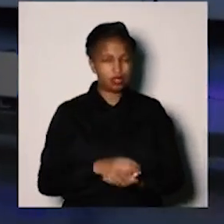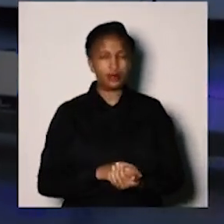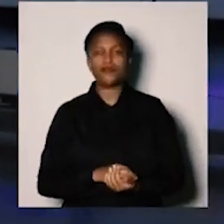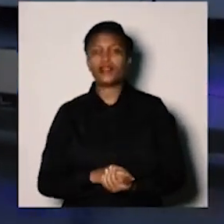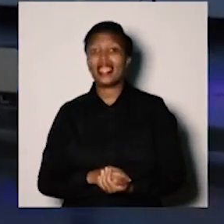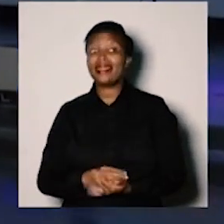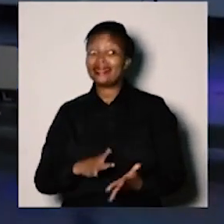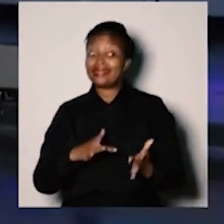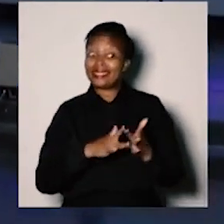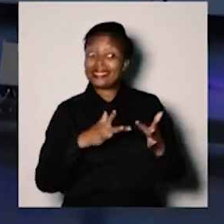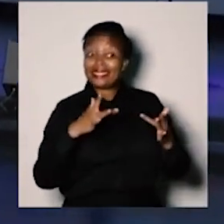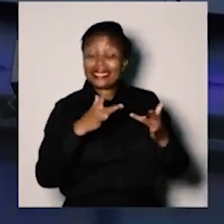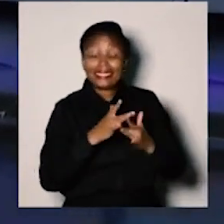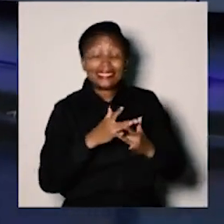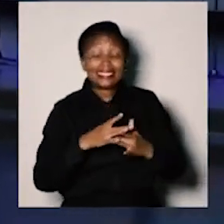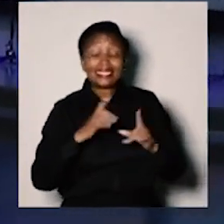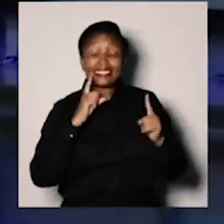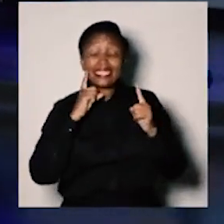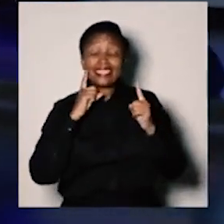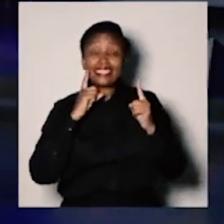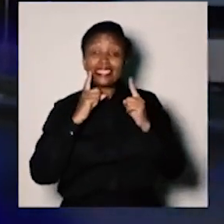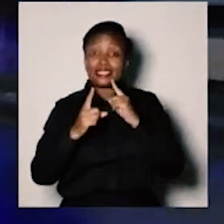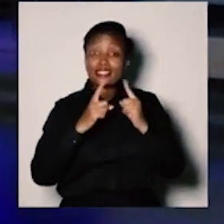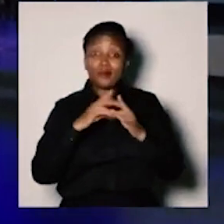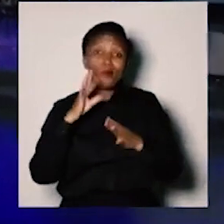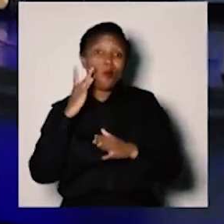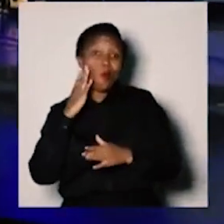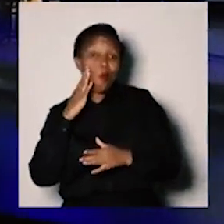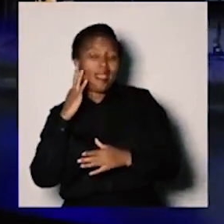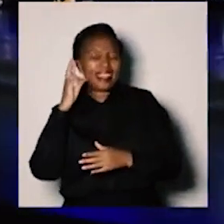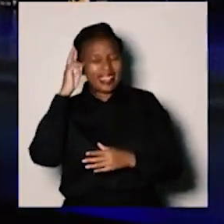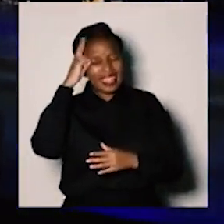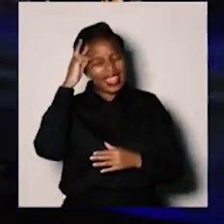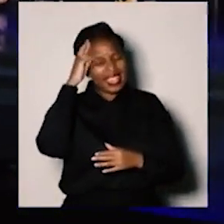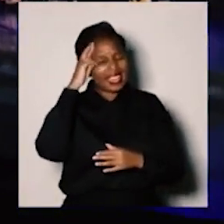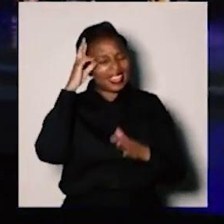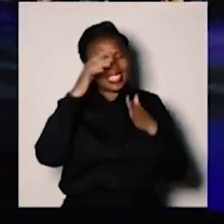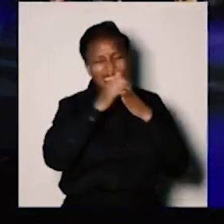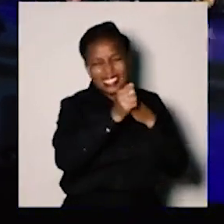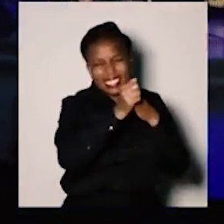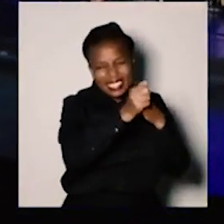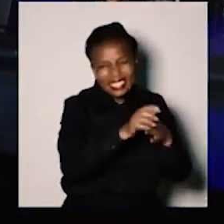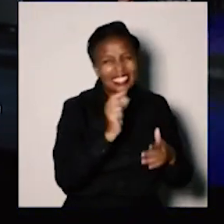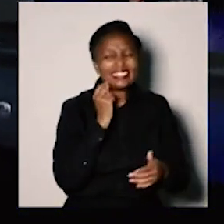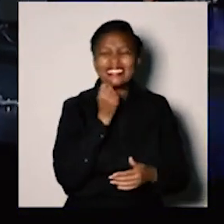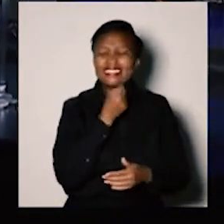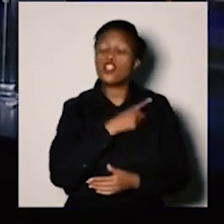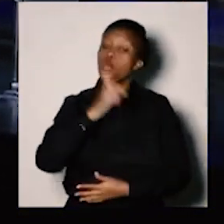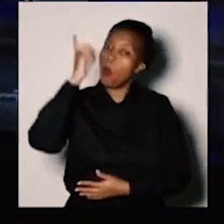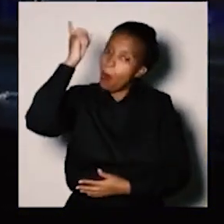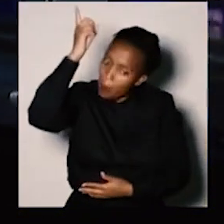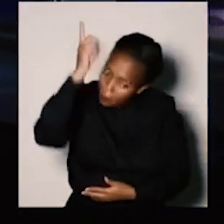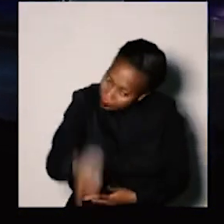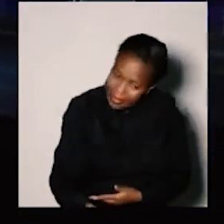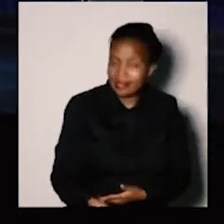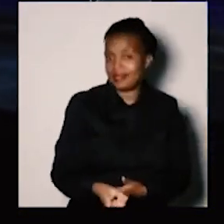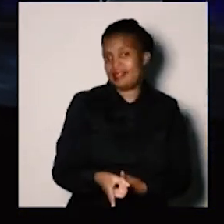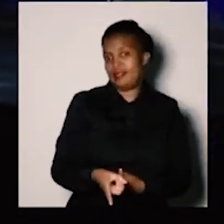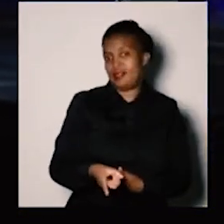When Jesus spoke to Nicodemus, a religious leader, he said, Nicodemus, I tell you, you must be born again.